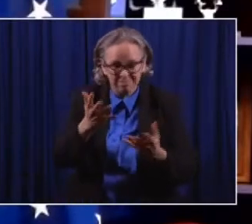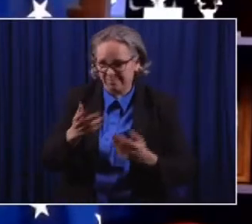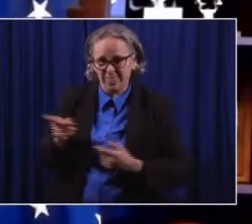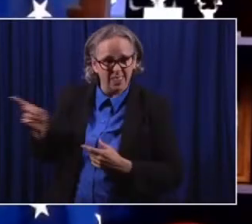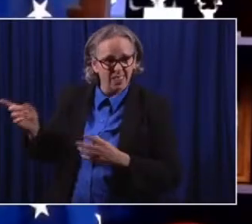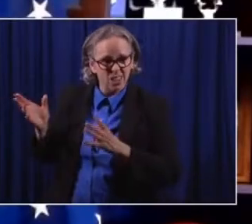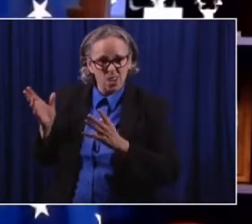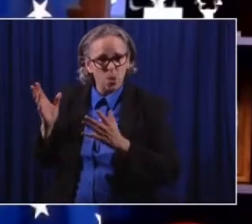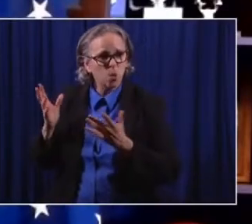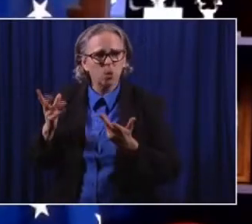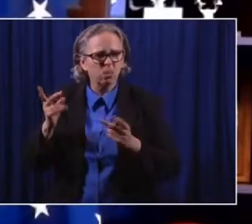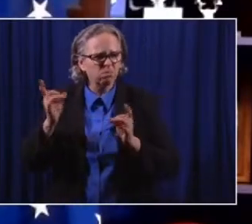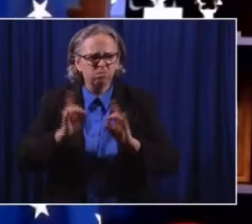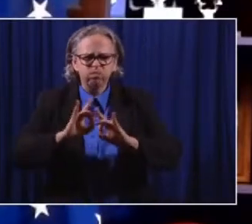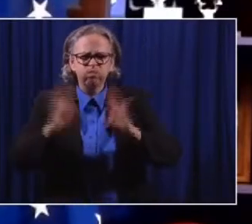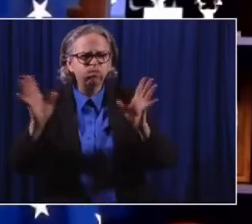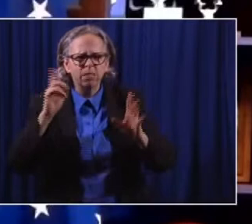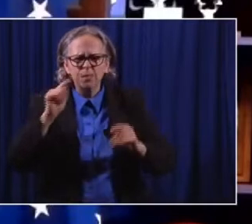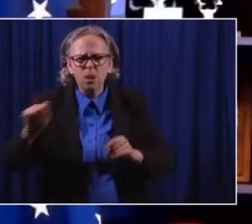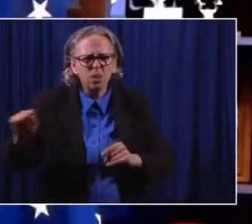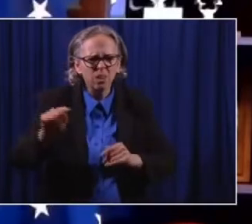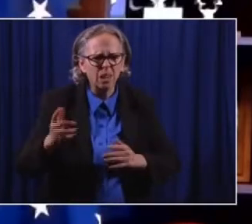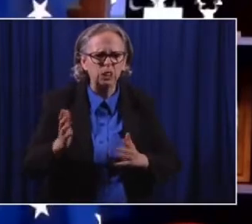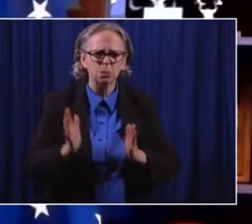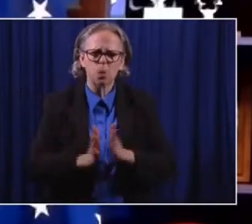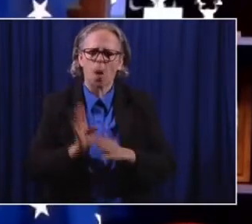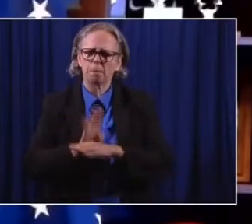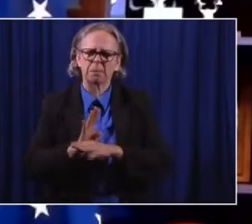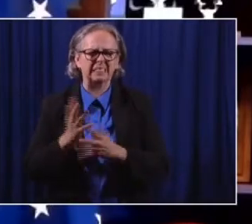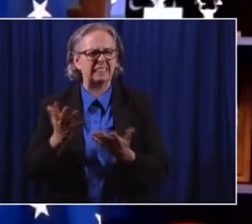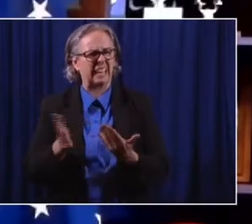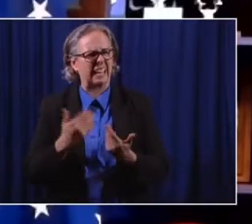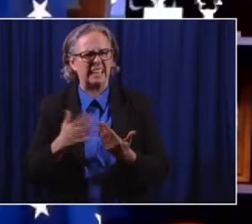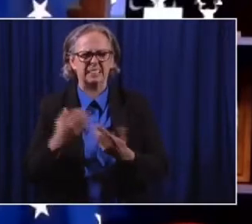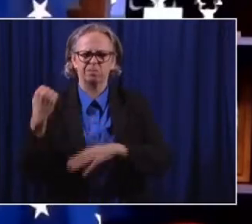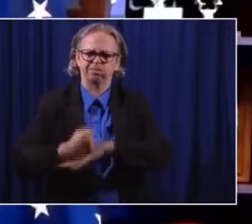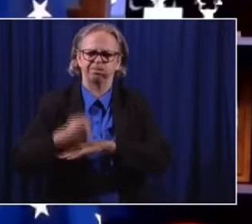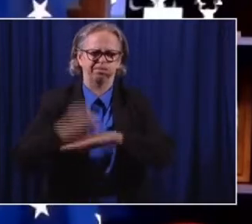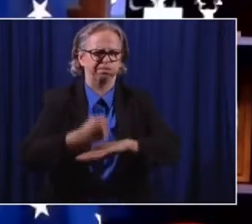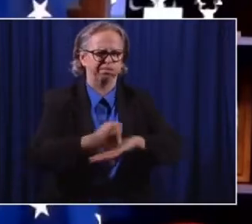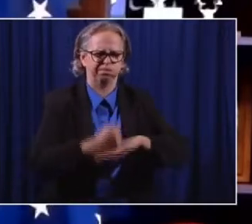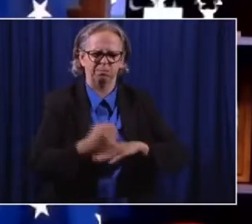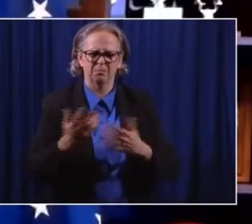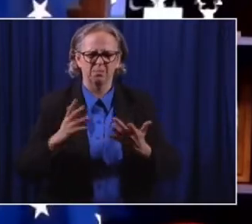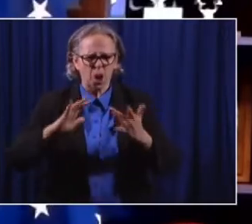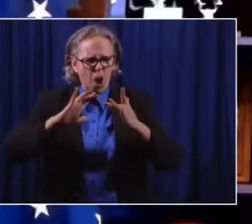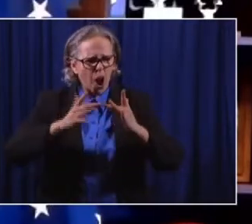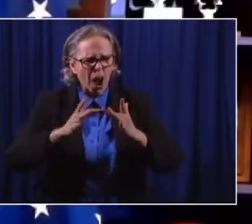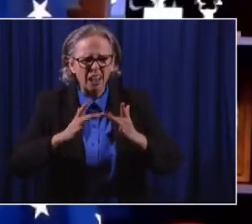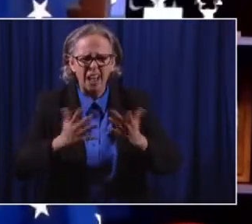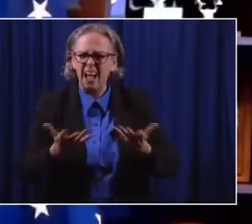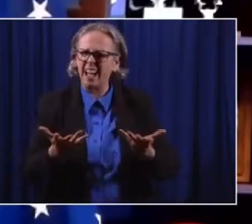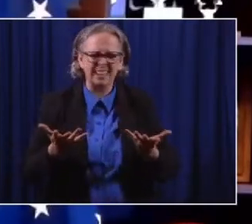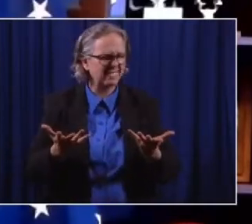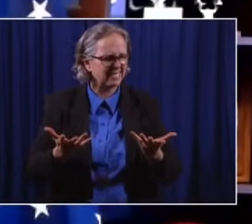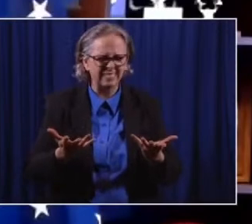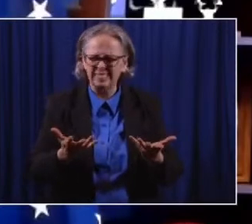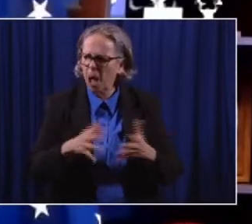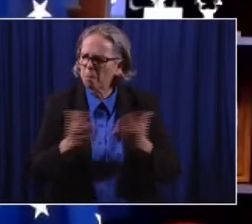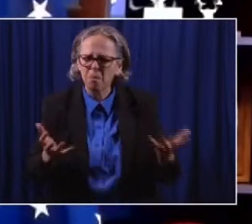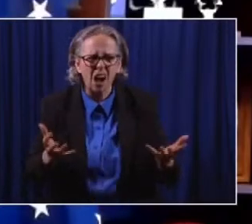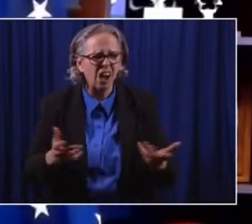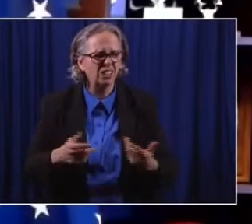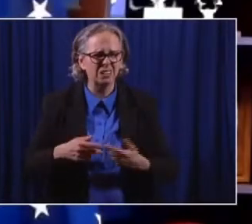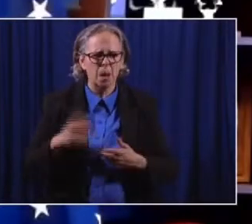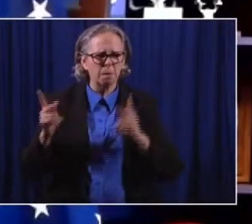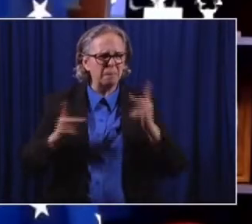those small businesses, because they don't have much of an online presence. People need to go out, and we just want to use this week as a